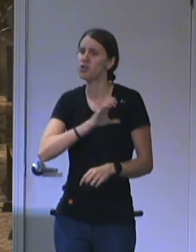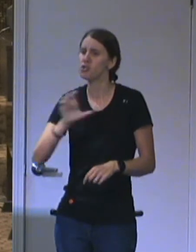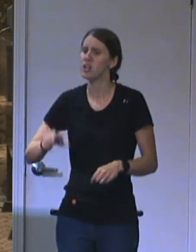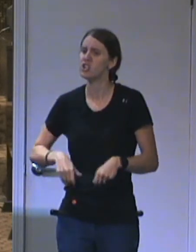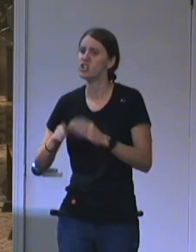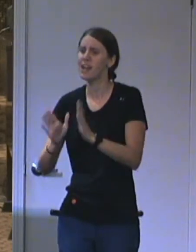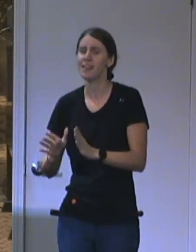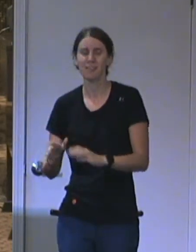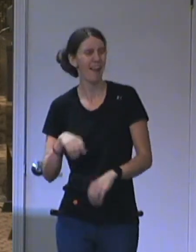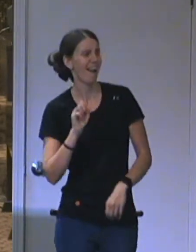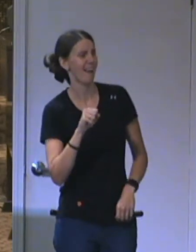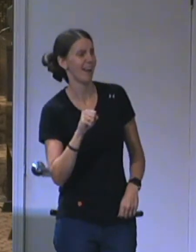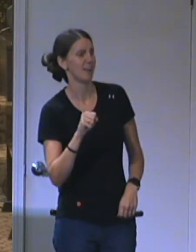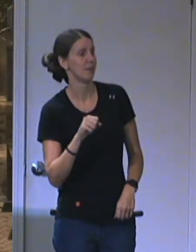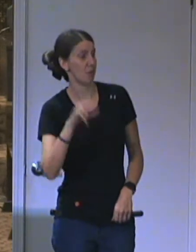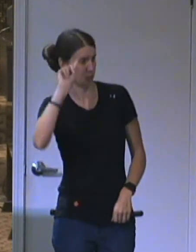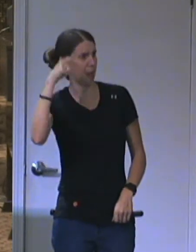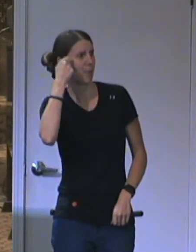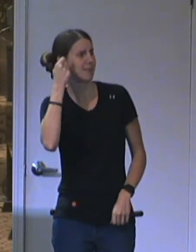They didn't get it.